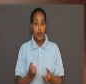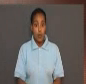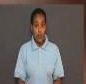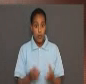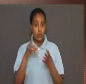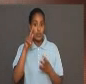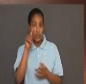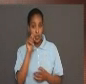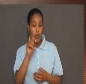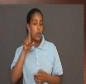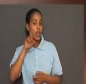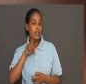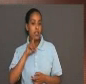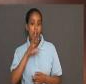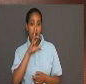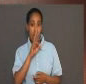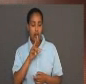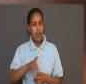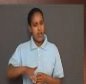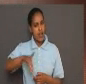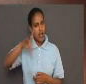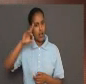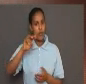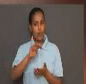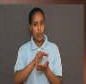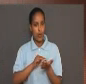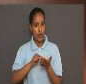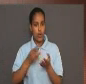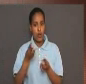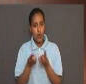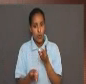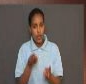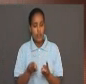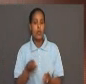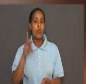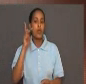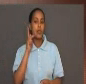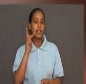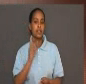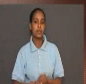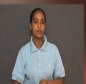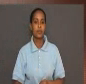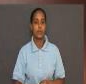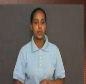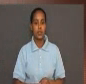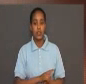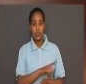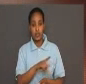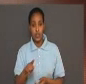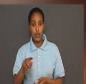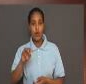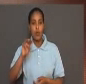Most thermoplastics are high molecular weight polymers. Their